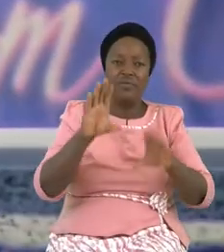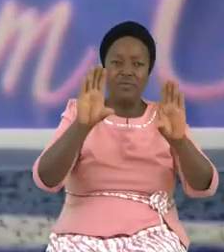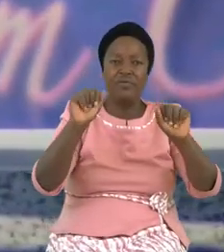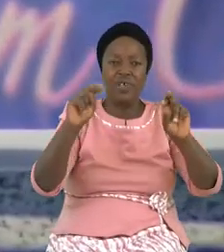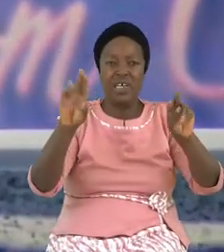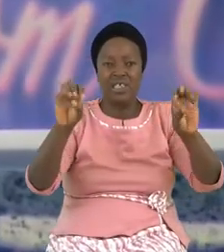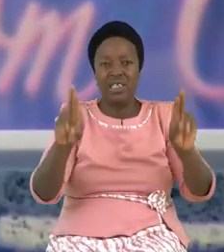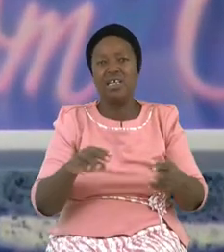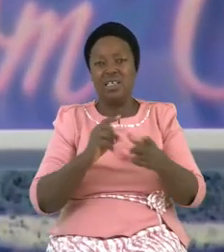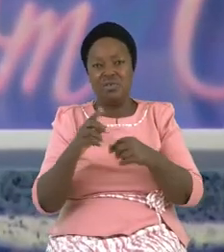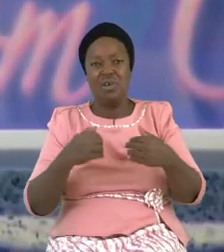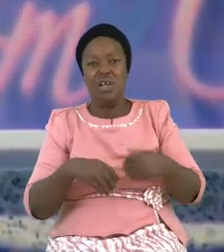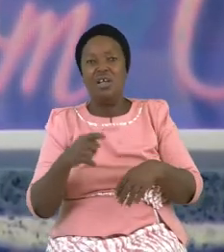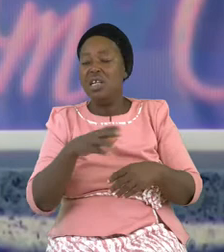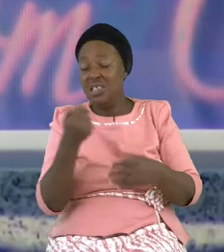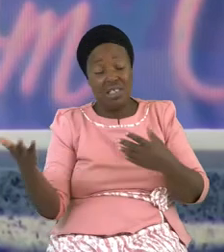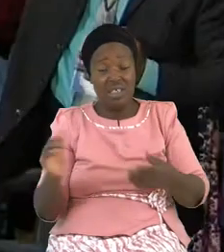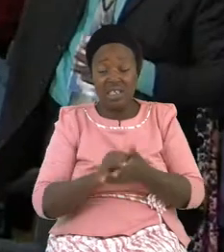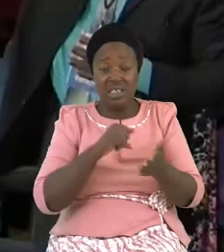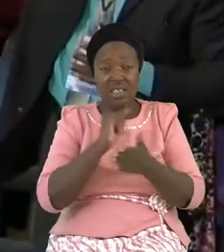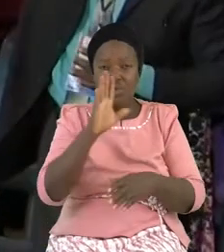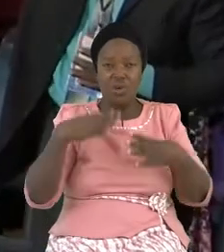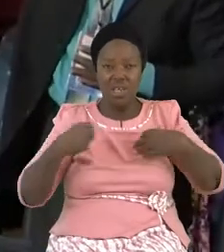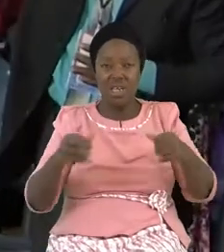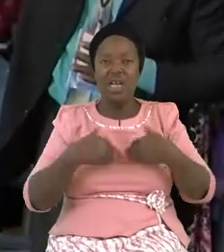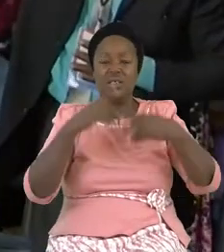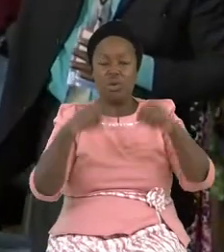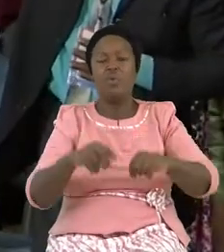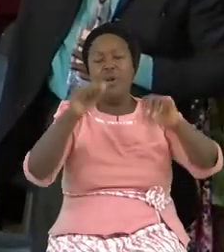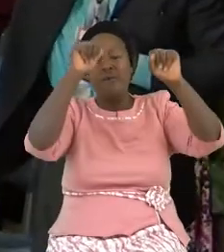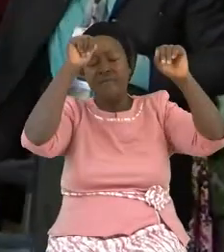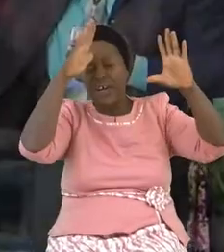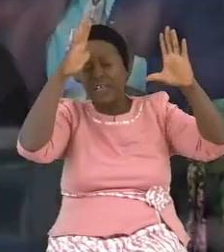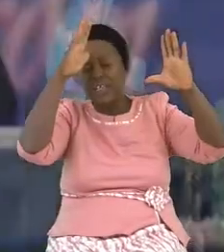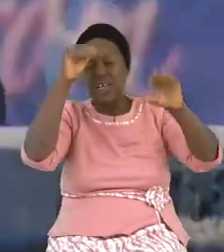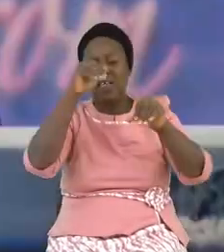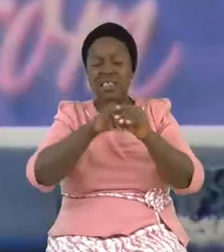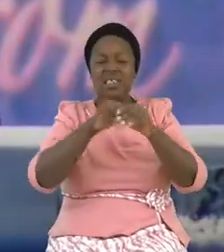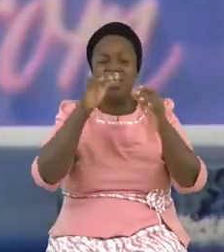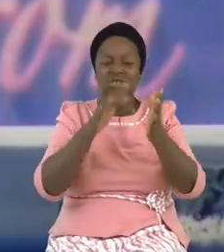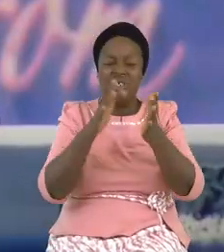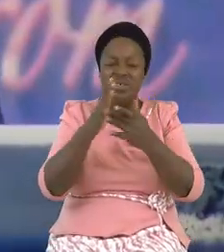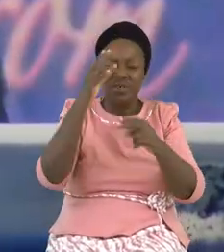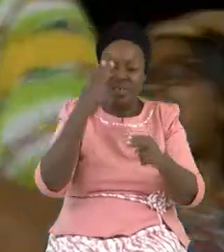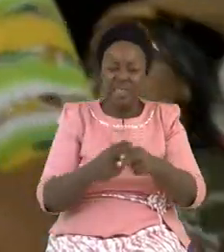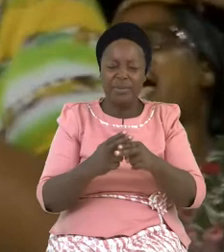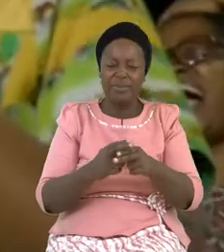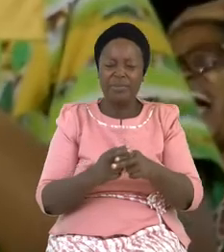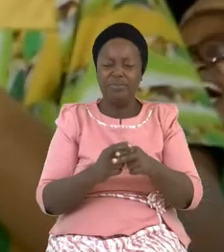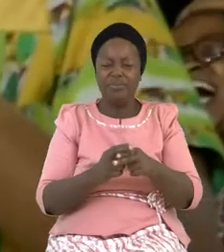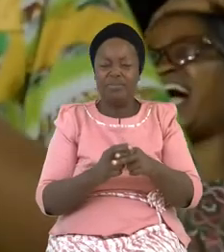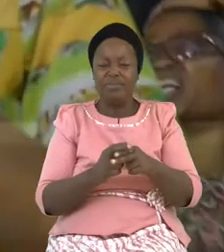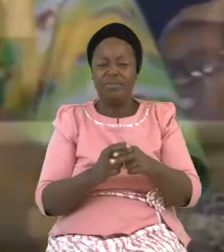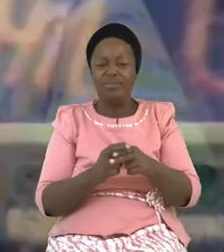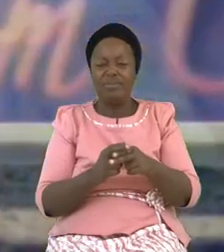it is, your healing has come. Father, in Jesus' name, the